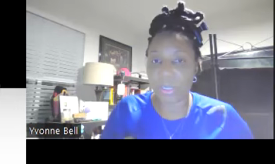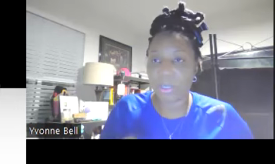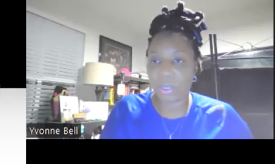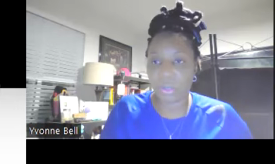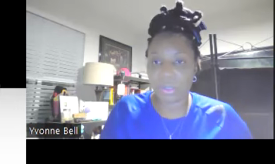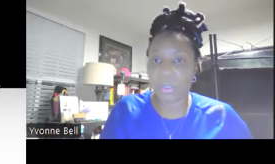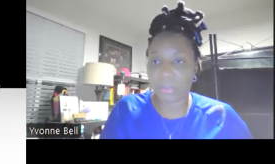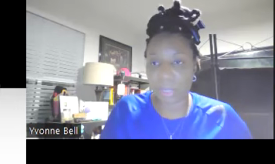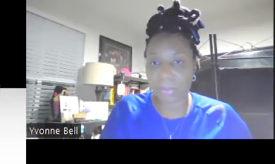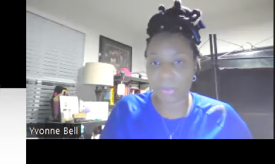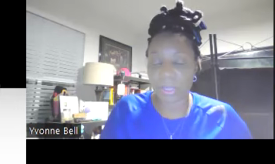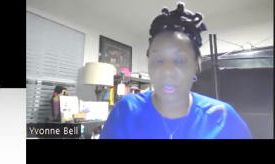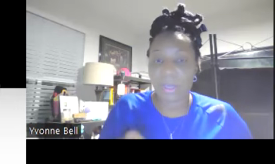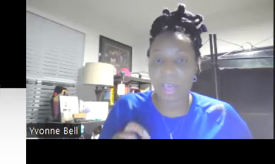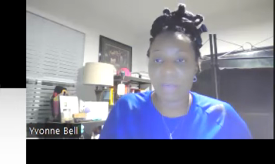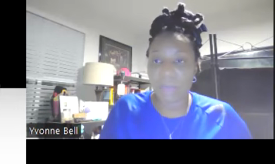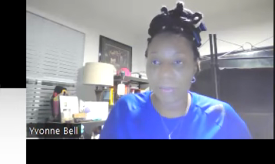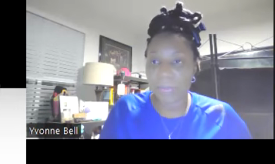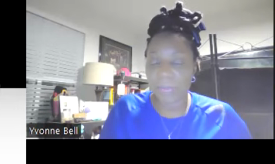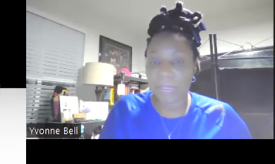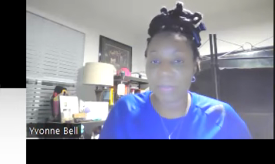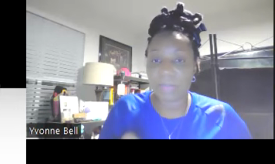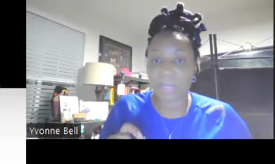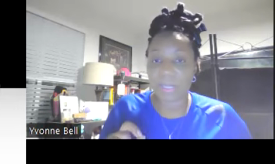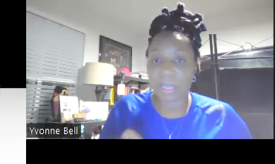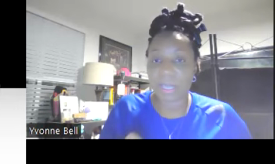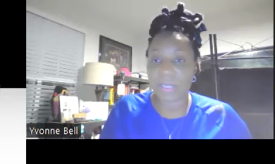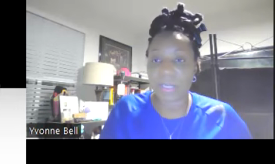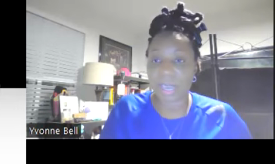sure there's no typos. I have a lot of people send me